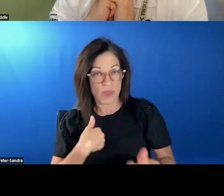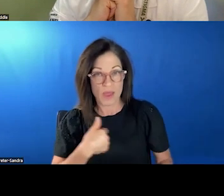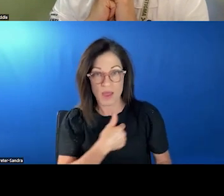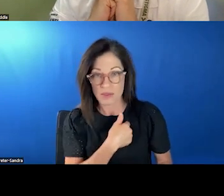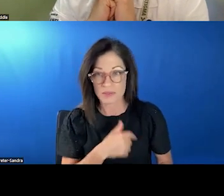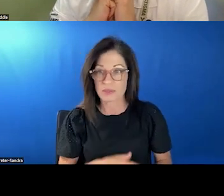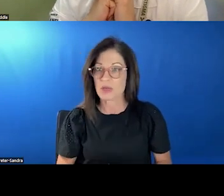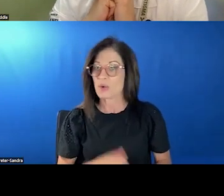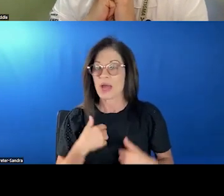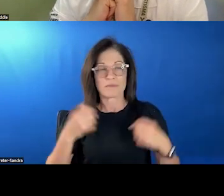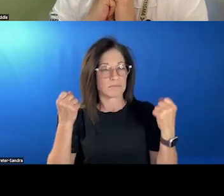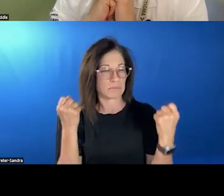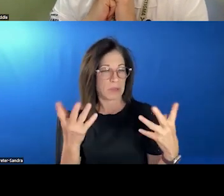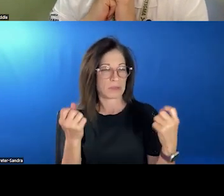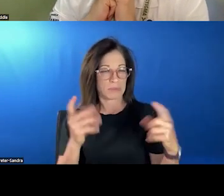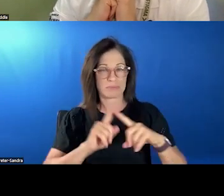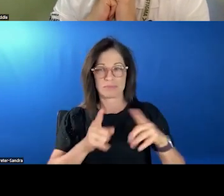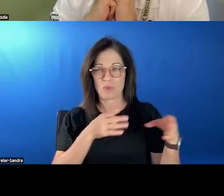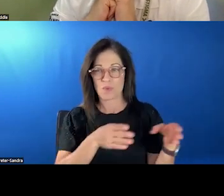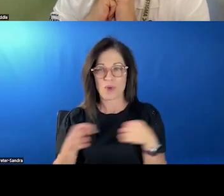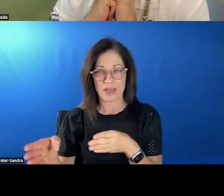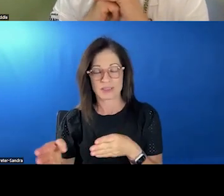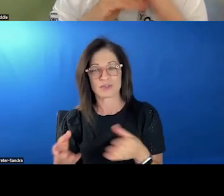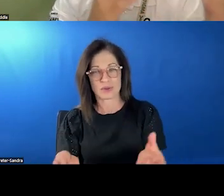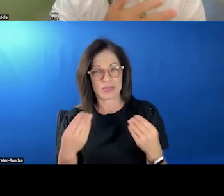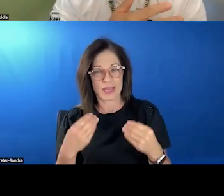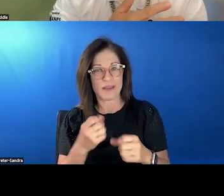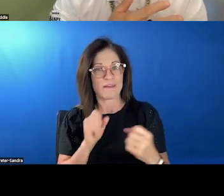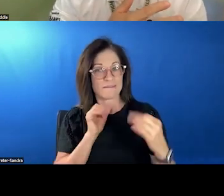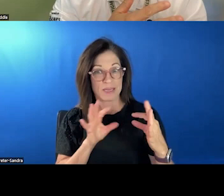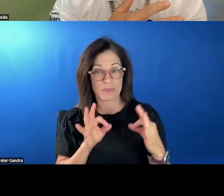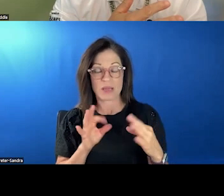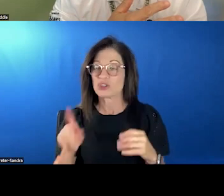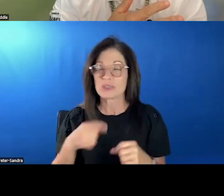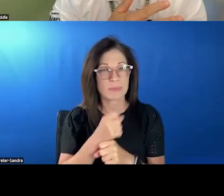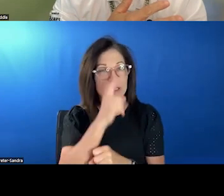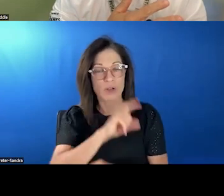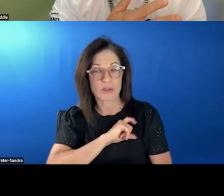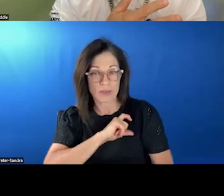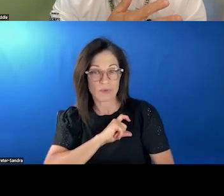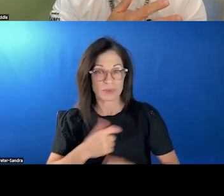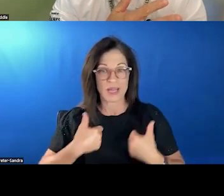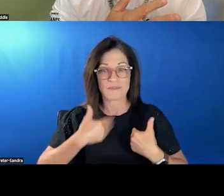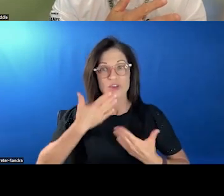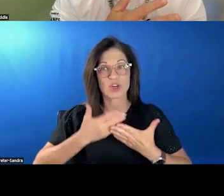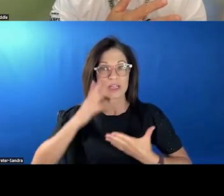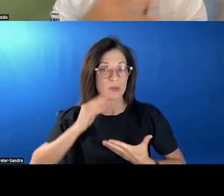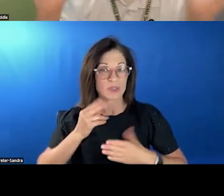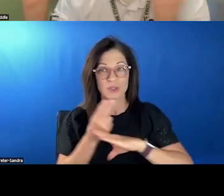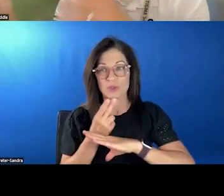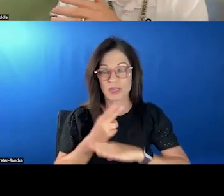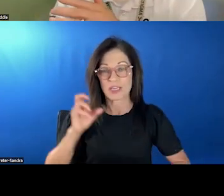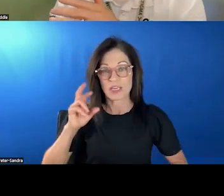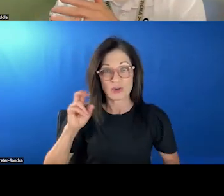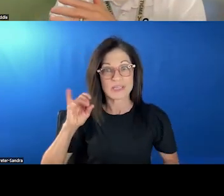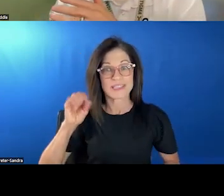have multiple avenues for feedback to make sure that law enforcement officers are having a good experience using the crisis receiving